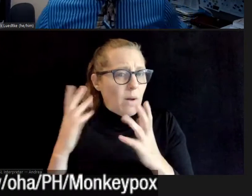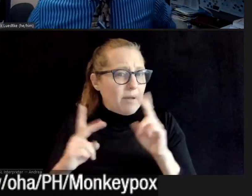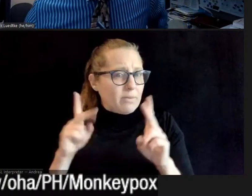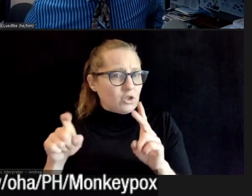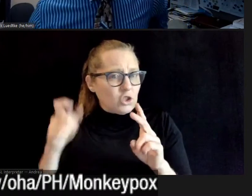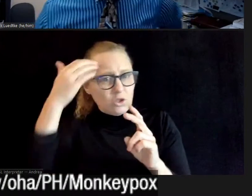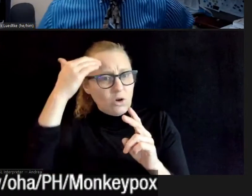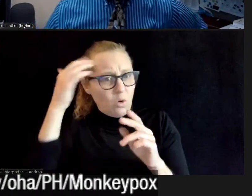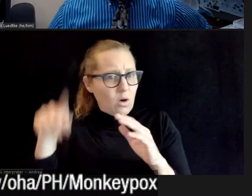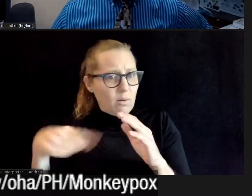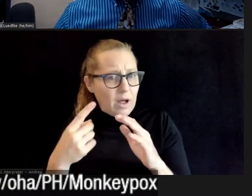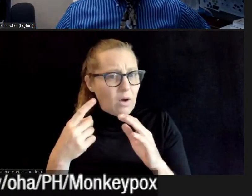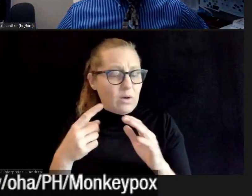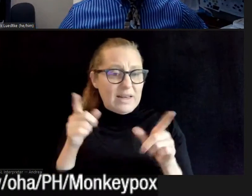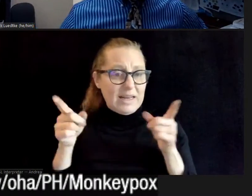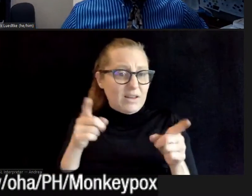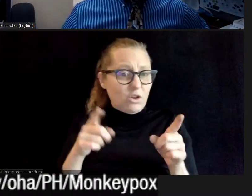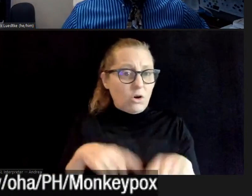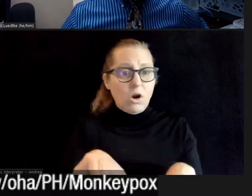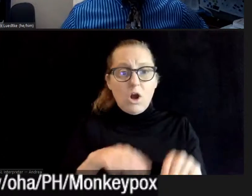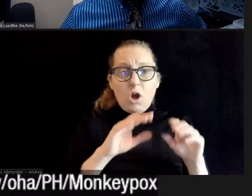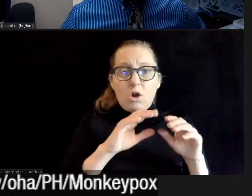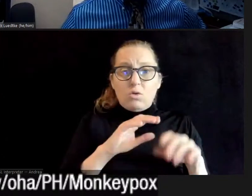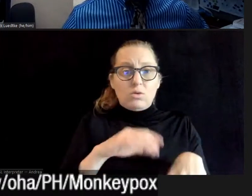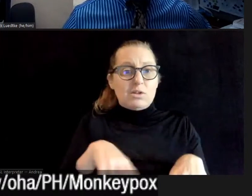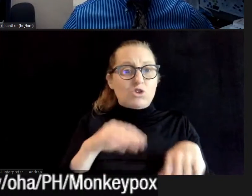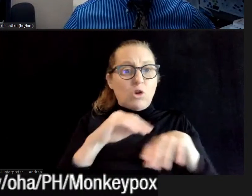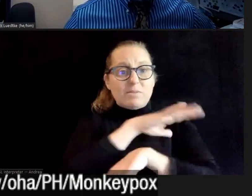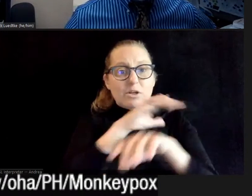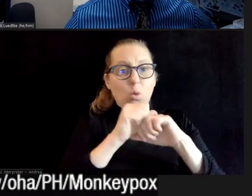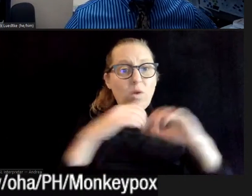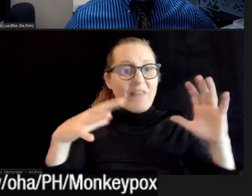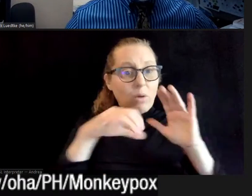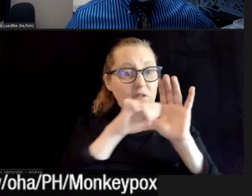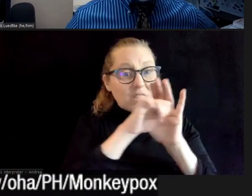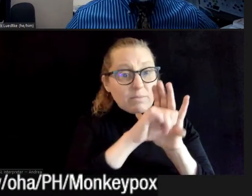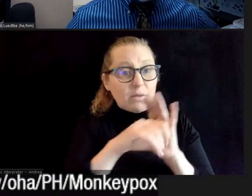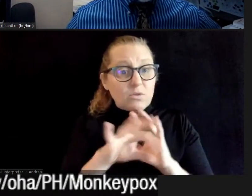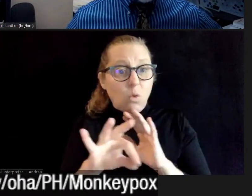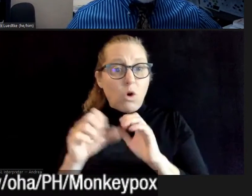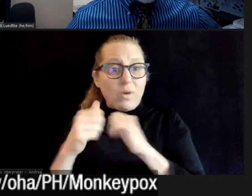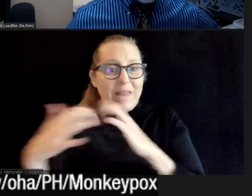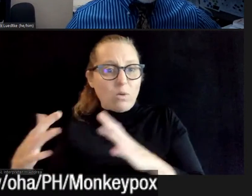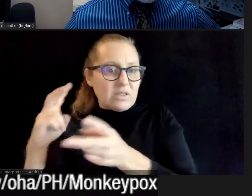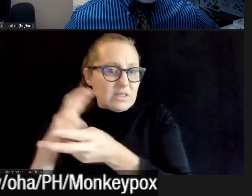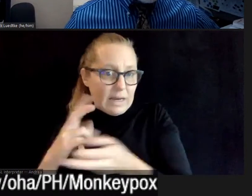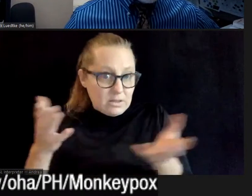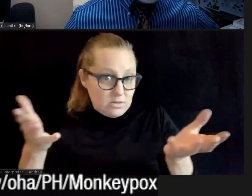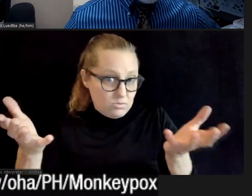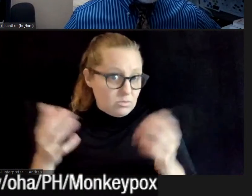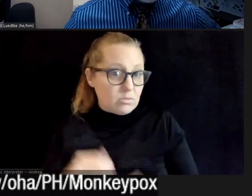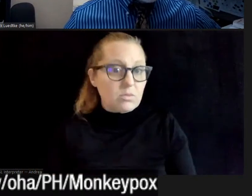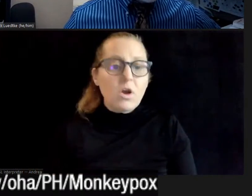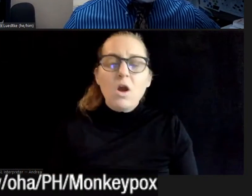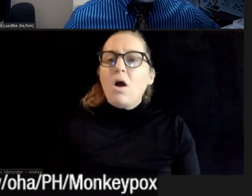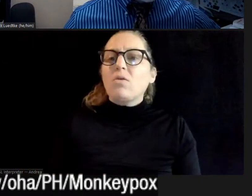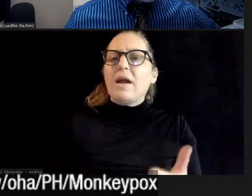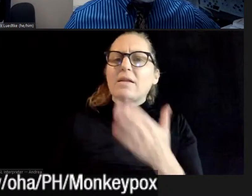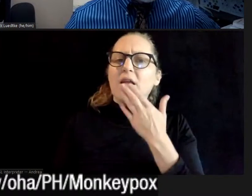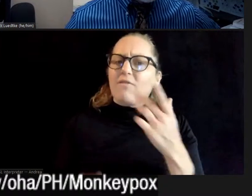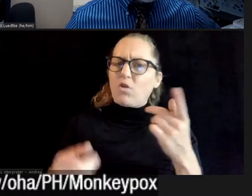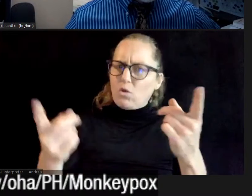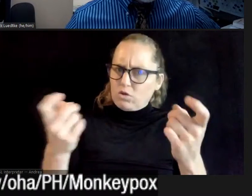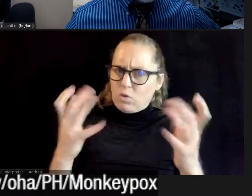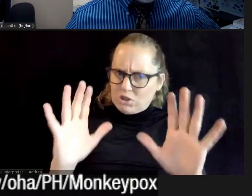know about either asymptomatic transmission or sexual transmission? Thank you for those questions. Let me start by